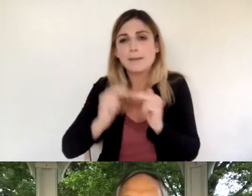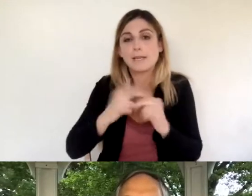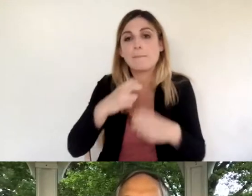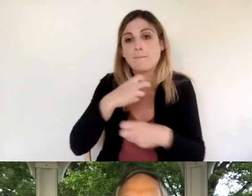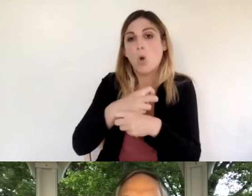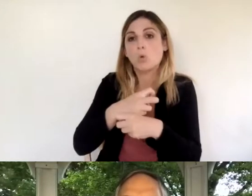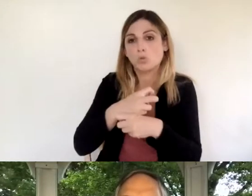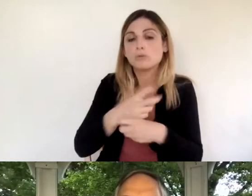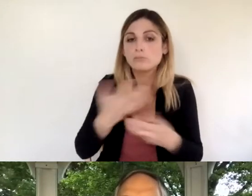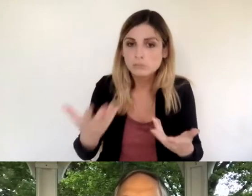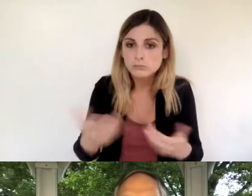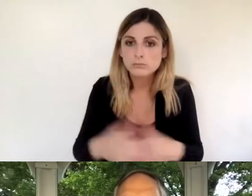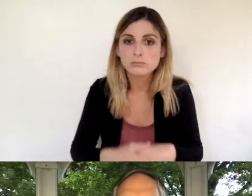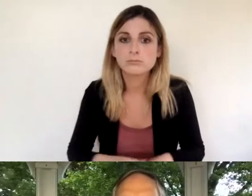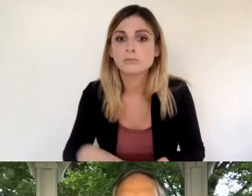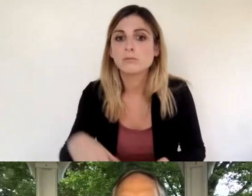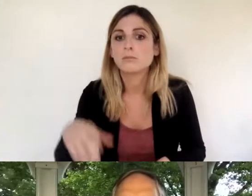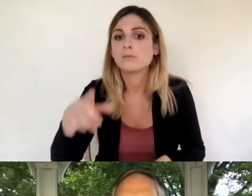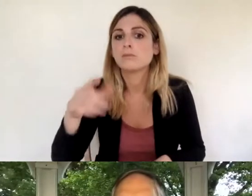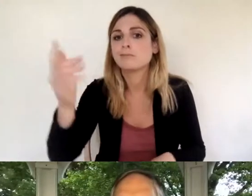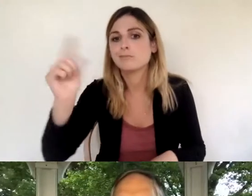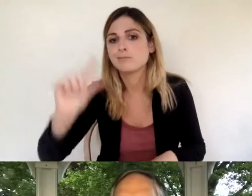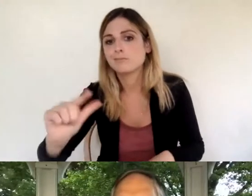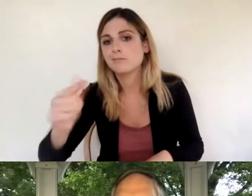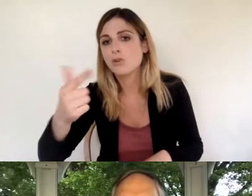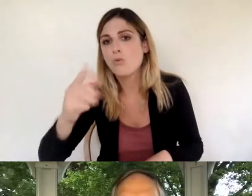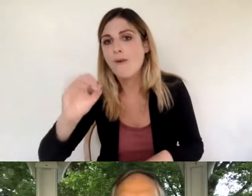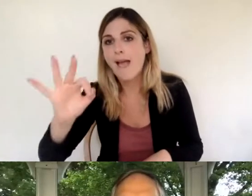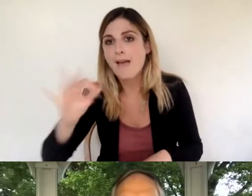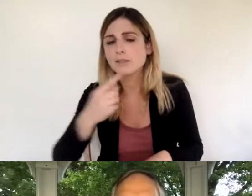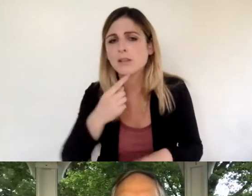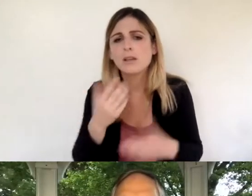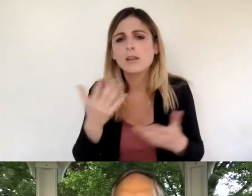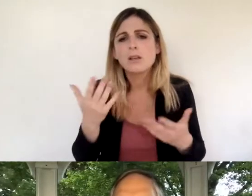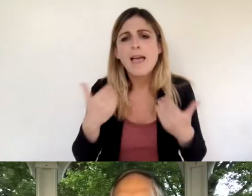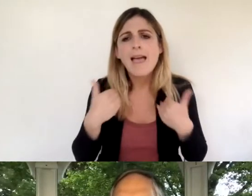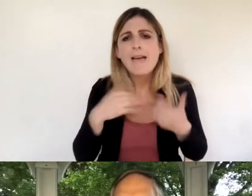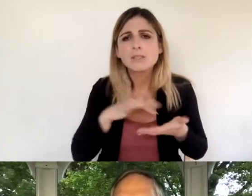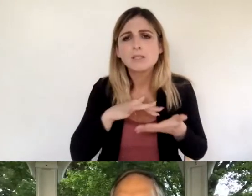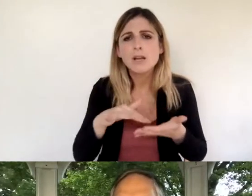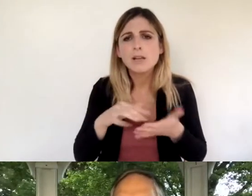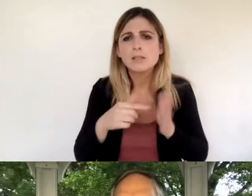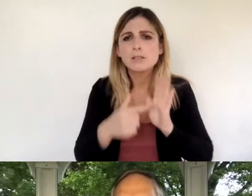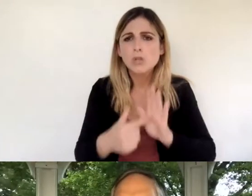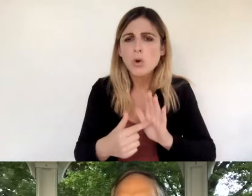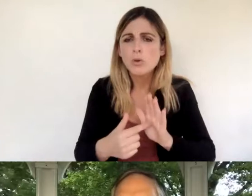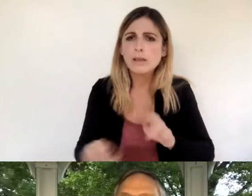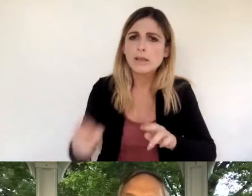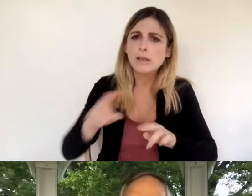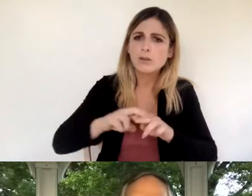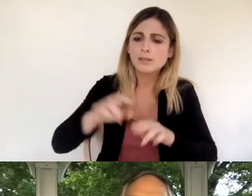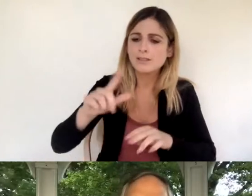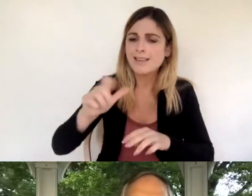matter. What do you say about the studies that looked at increased calcium in terms of supplements and increased risk for